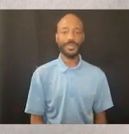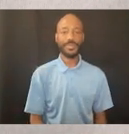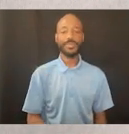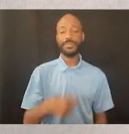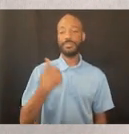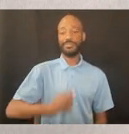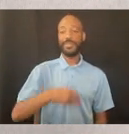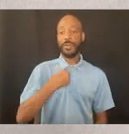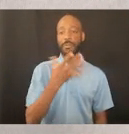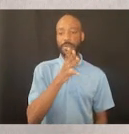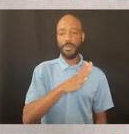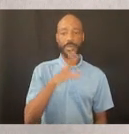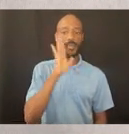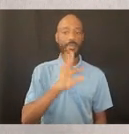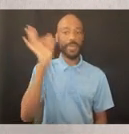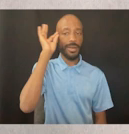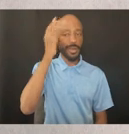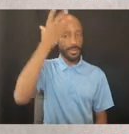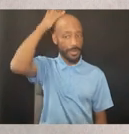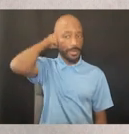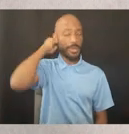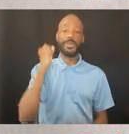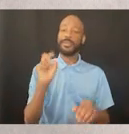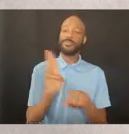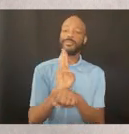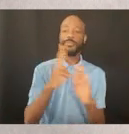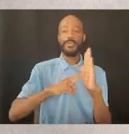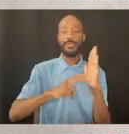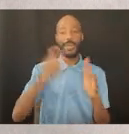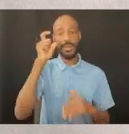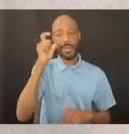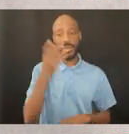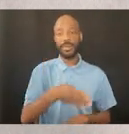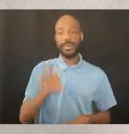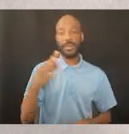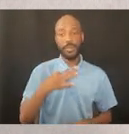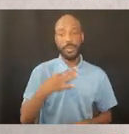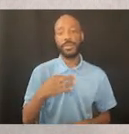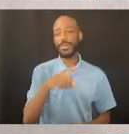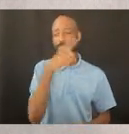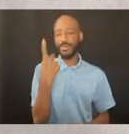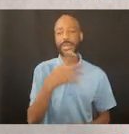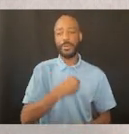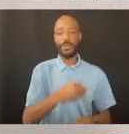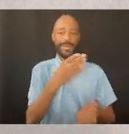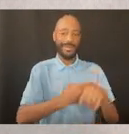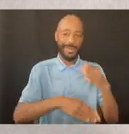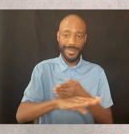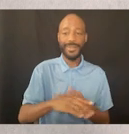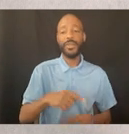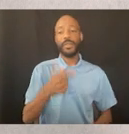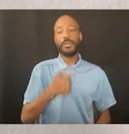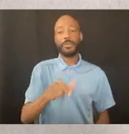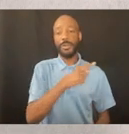I'm a white woman with brown hair pulled back, wearing reading glasses, a blue shirt with black and white sleeves, a green